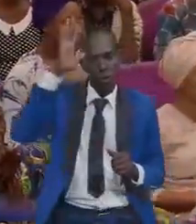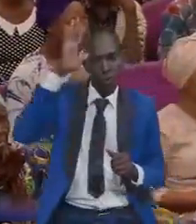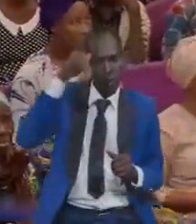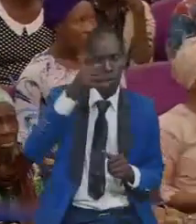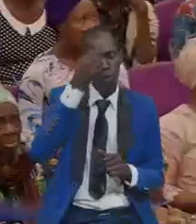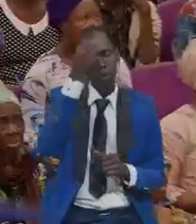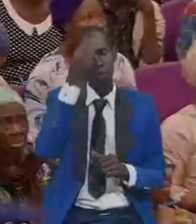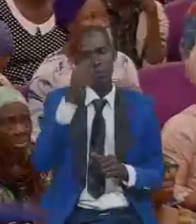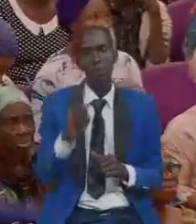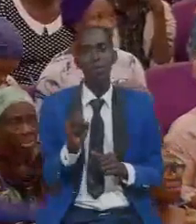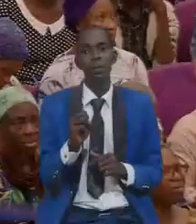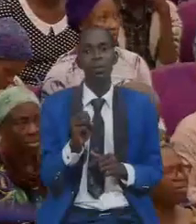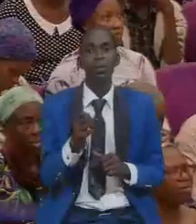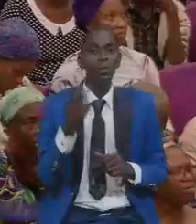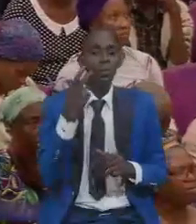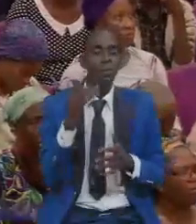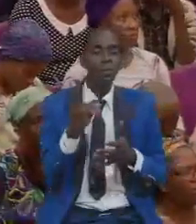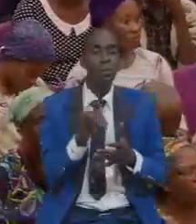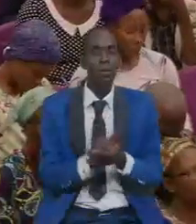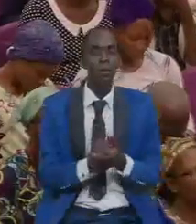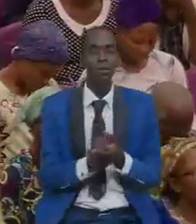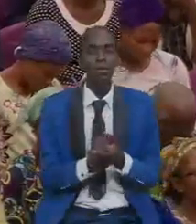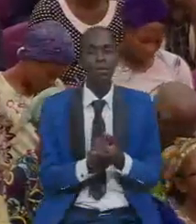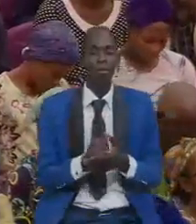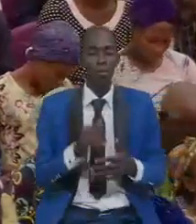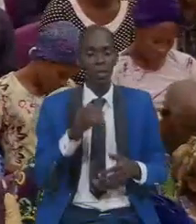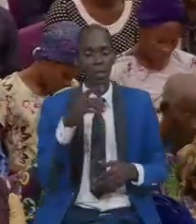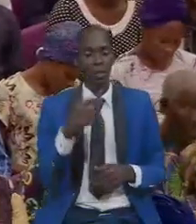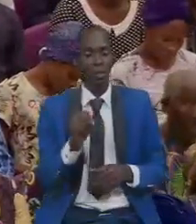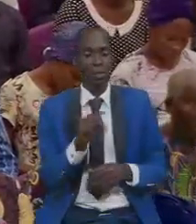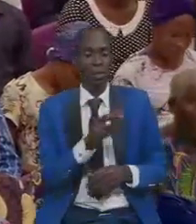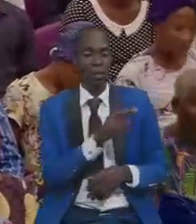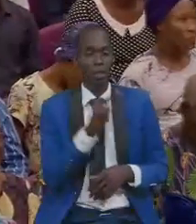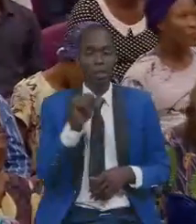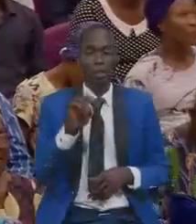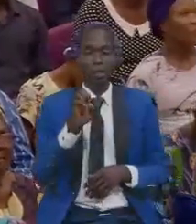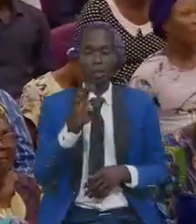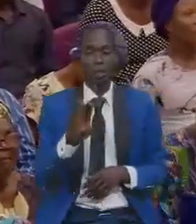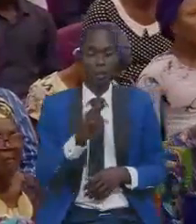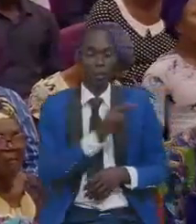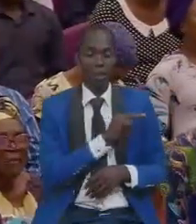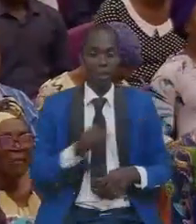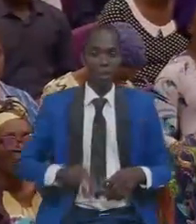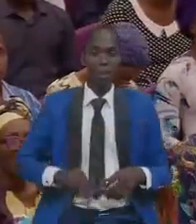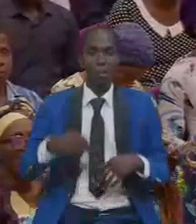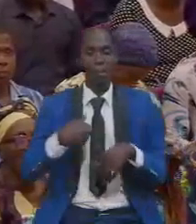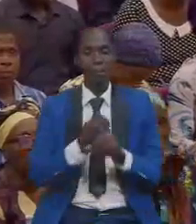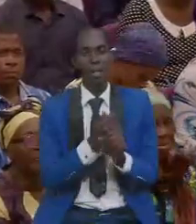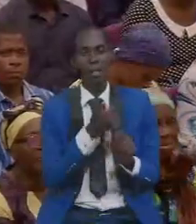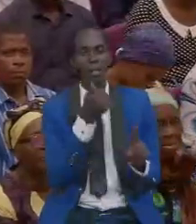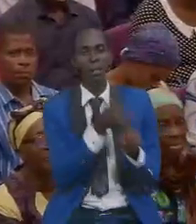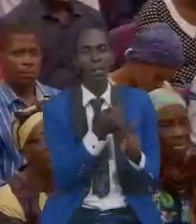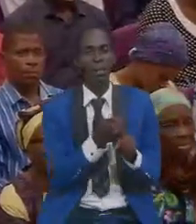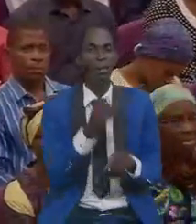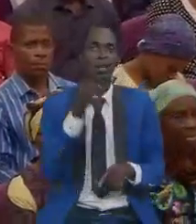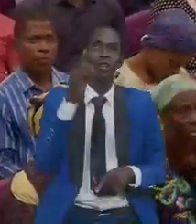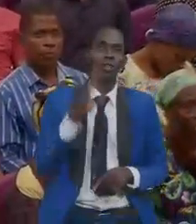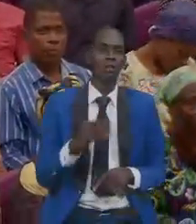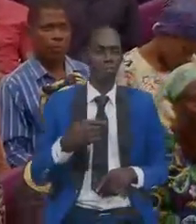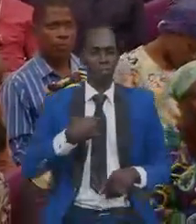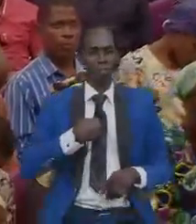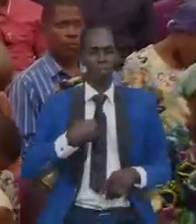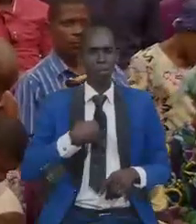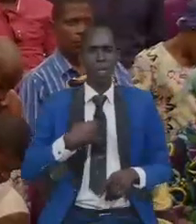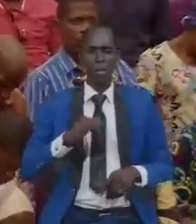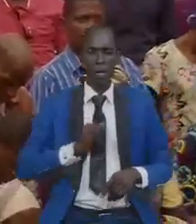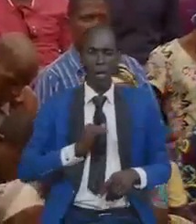the Nebuchadnezzar that made himself a god. Nebuchadnezzar that said, it's me and none